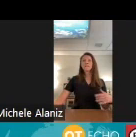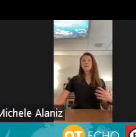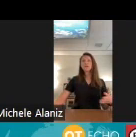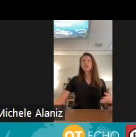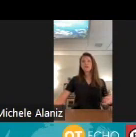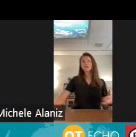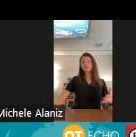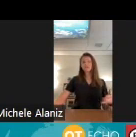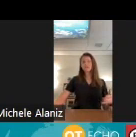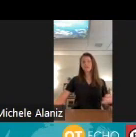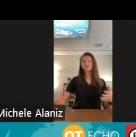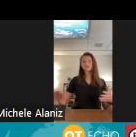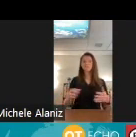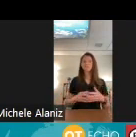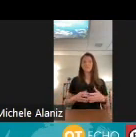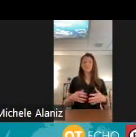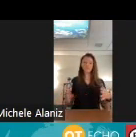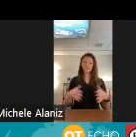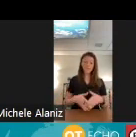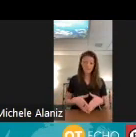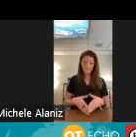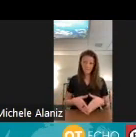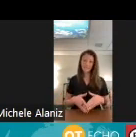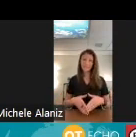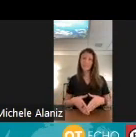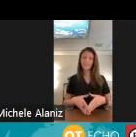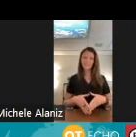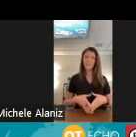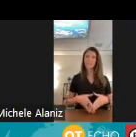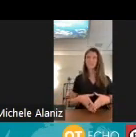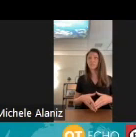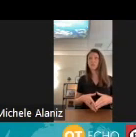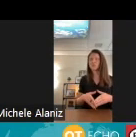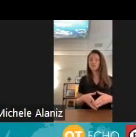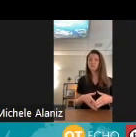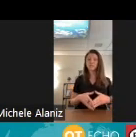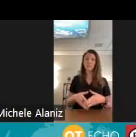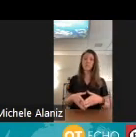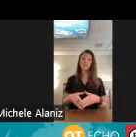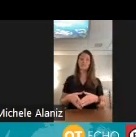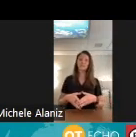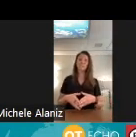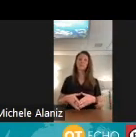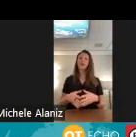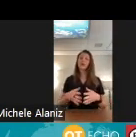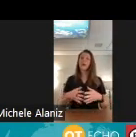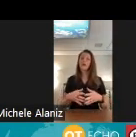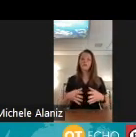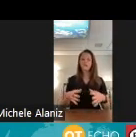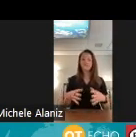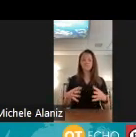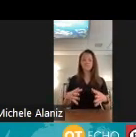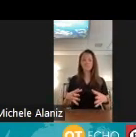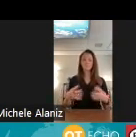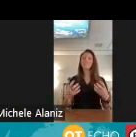But it's also very useful to be able to measure directly the executive function. So if you want to know, for example, how